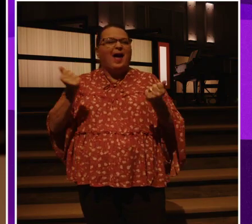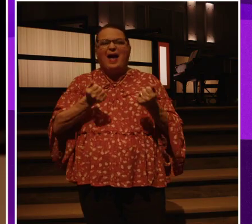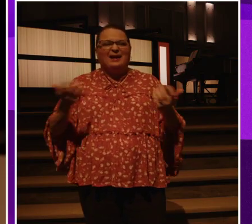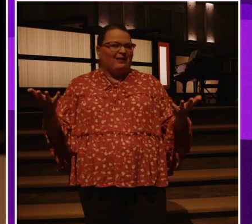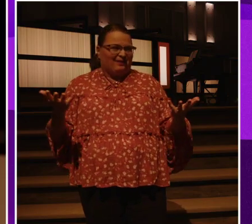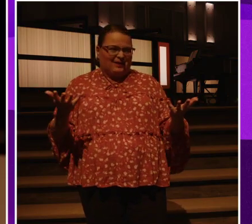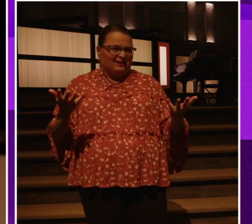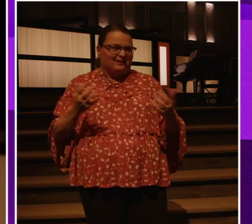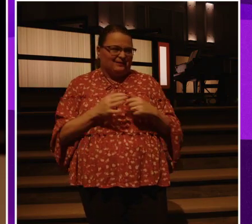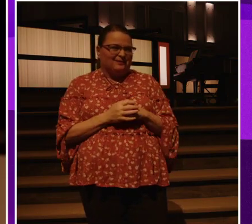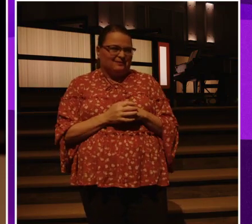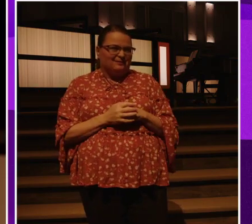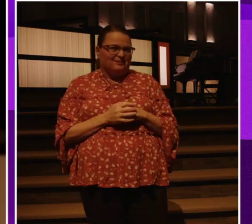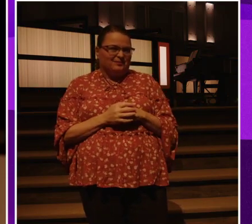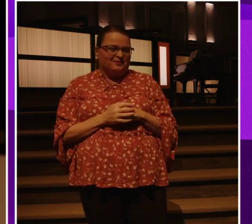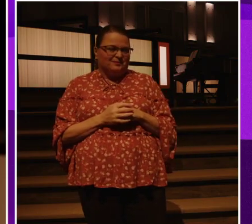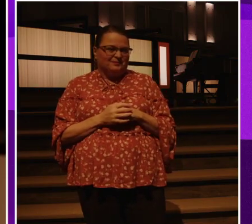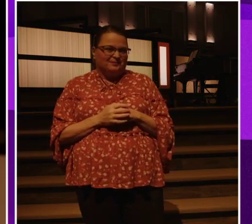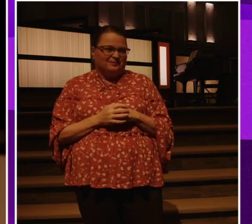to be done.